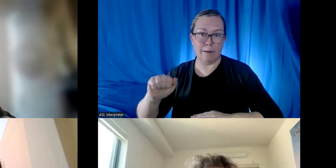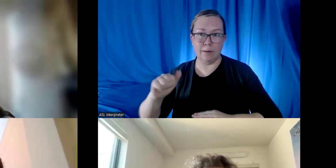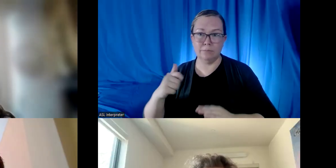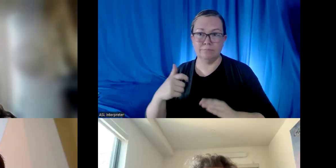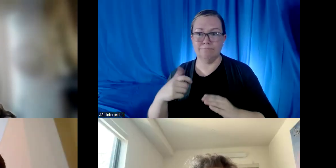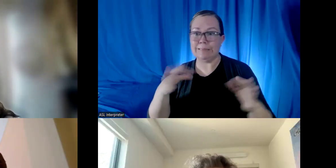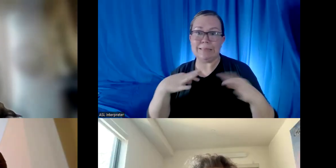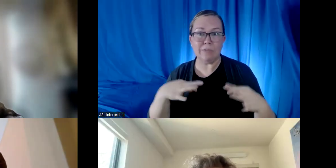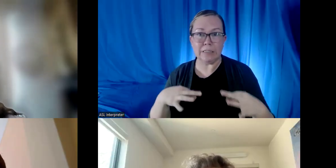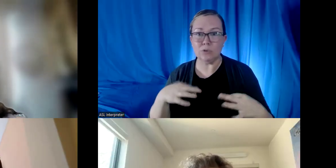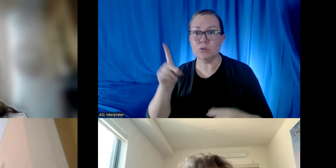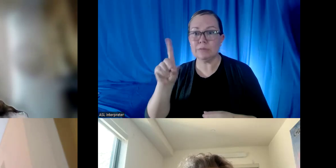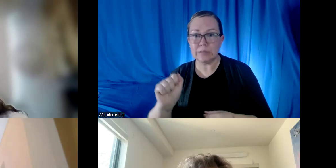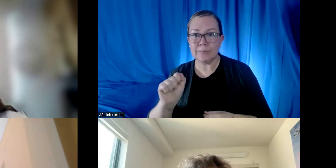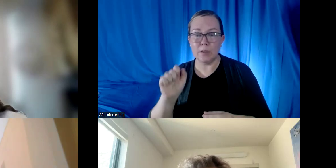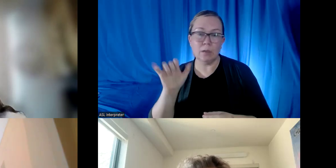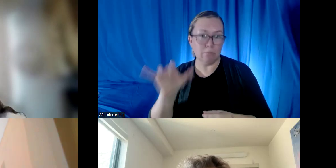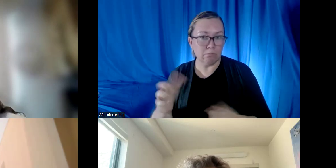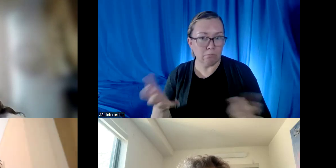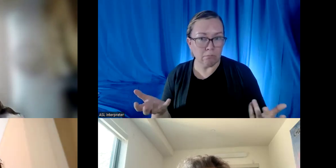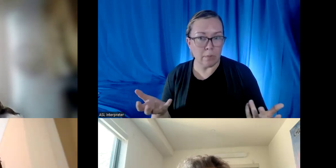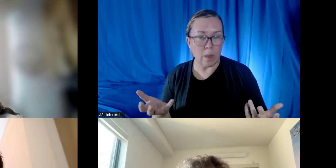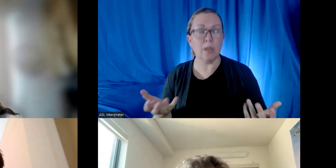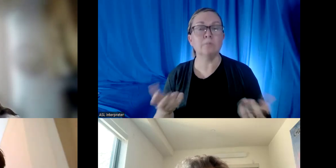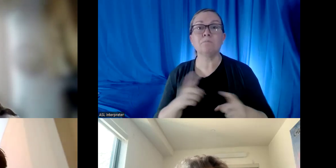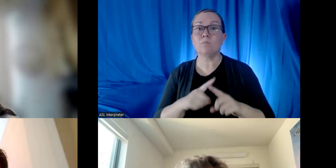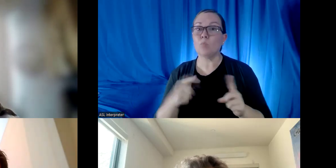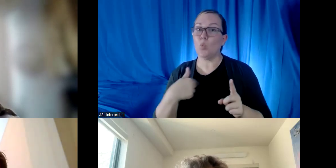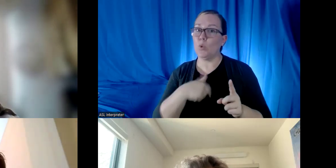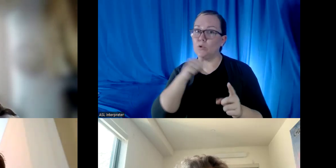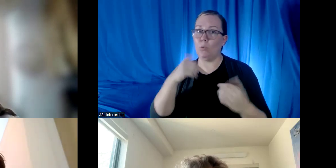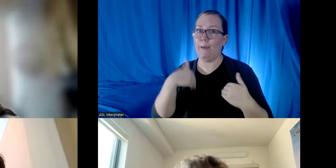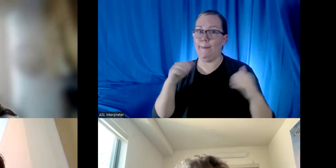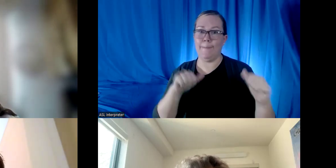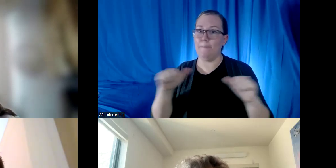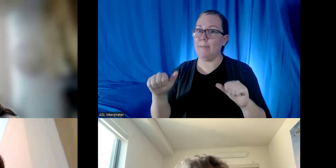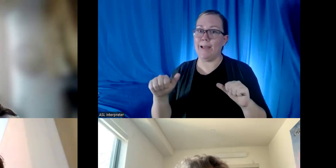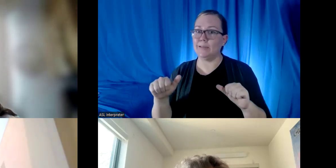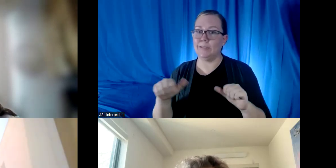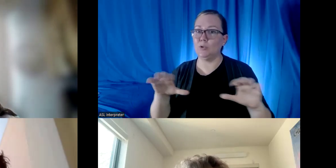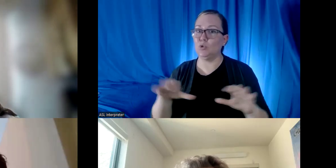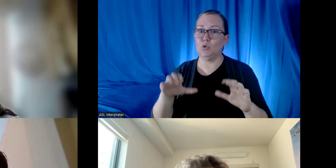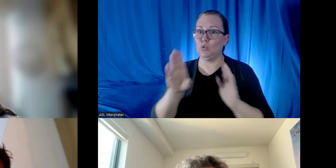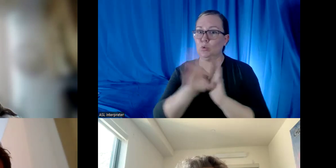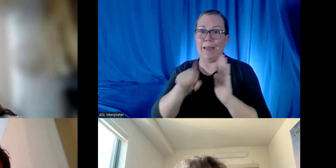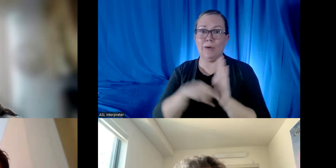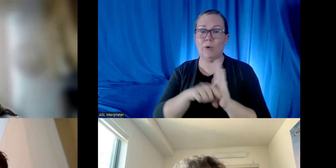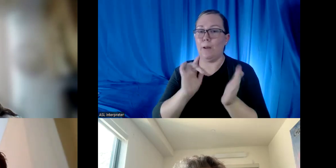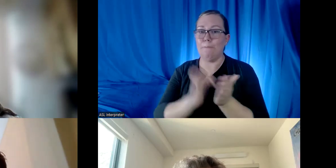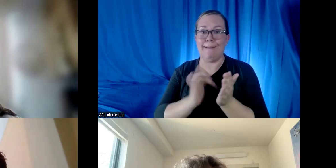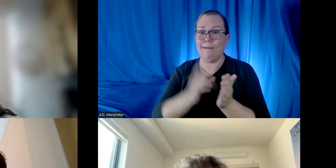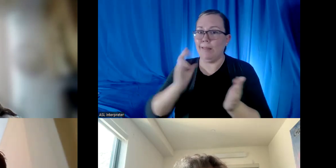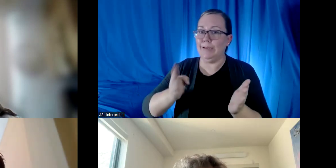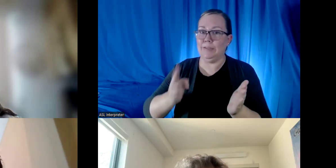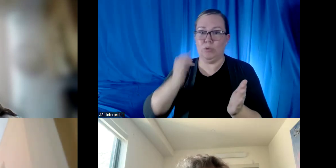Administration's definition of being disabled. But we don't have the capacity to do a background medical history on everyone who opens